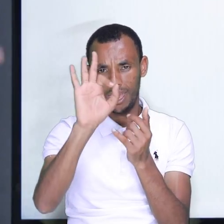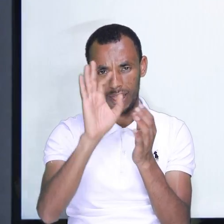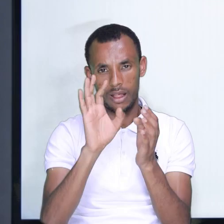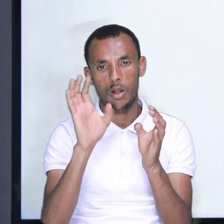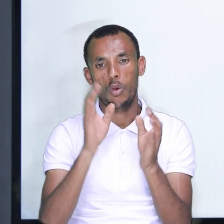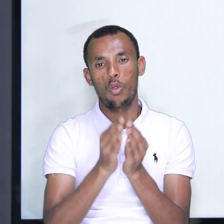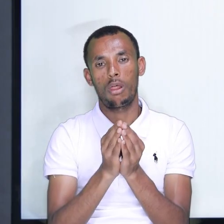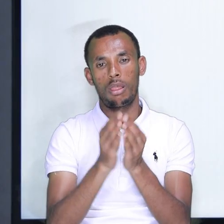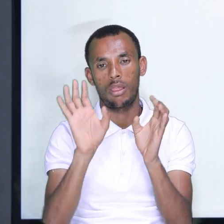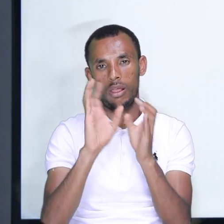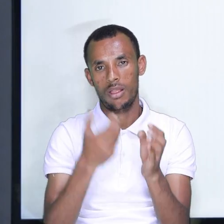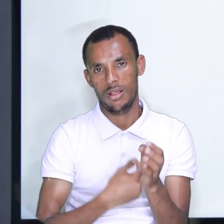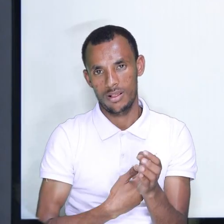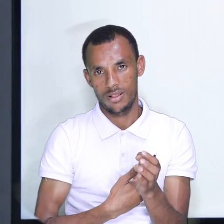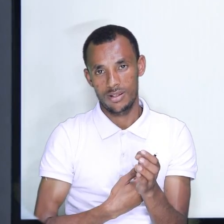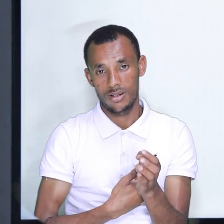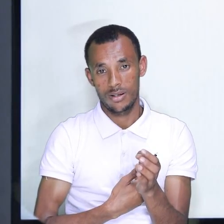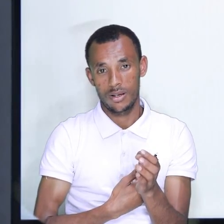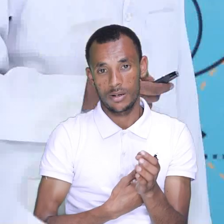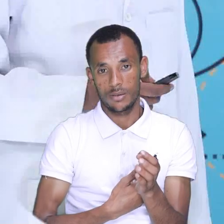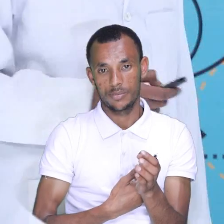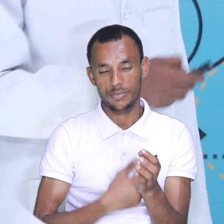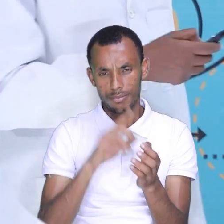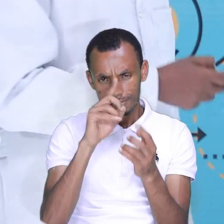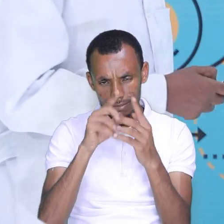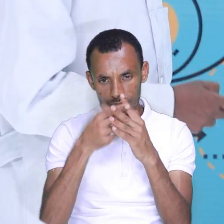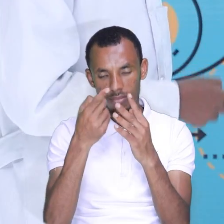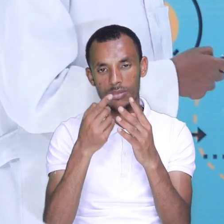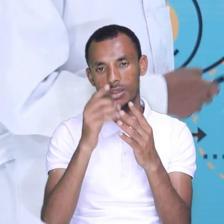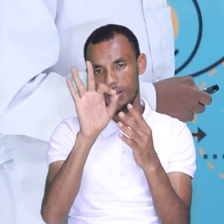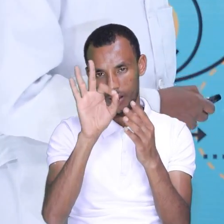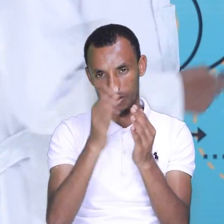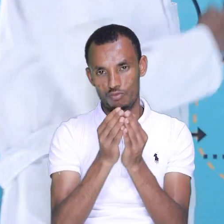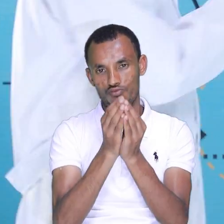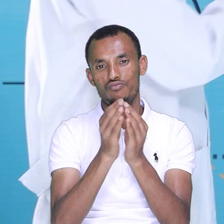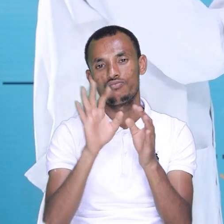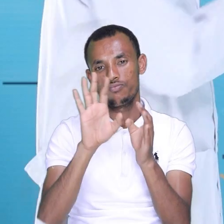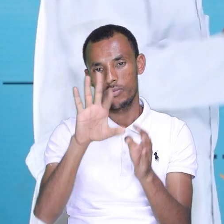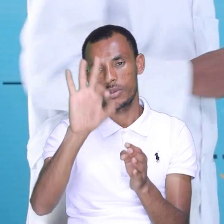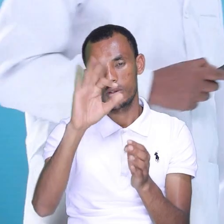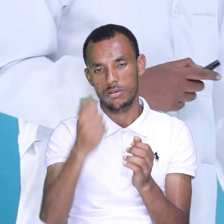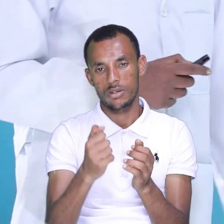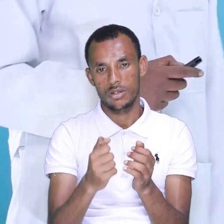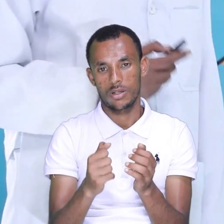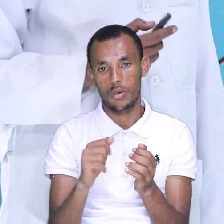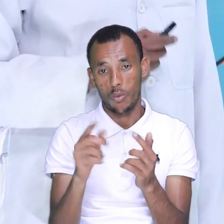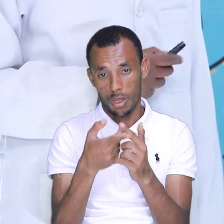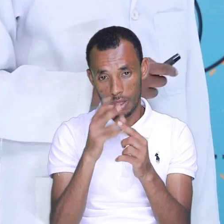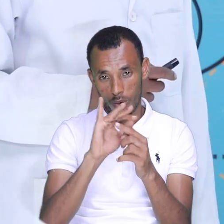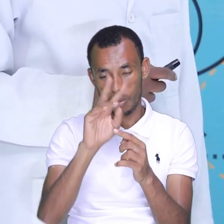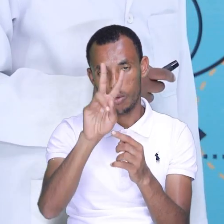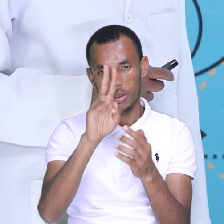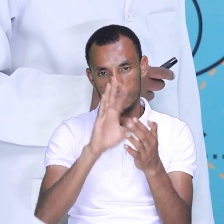from number 1 up to number 9. Next, you have to prepare a lottery ticket with 2